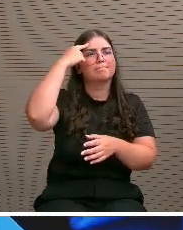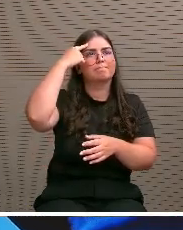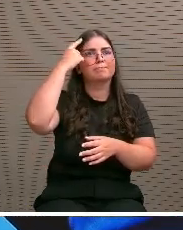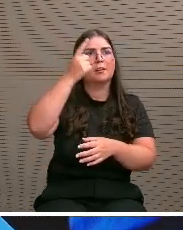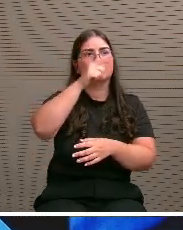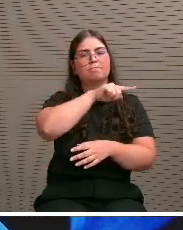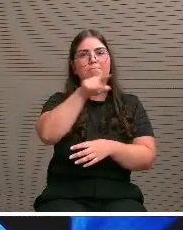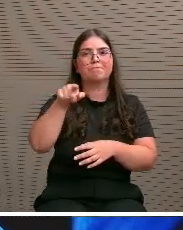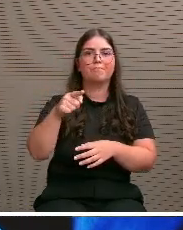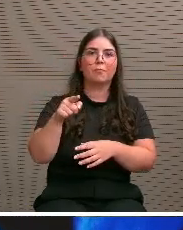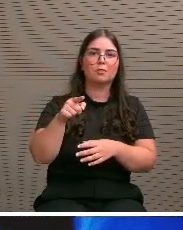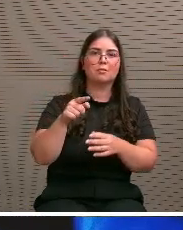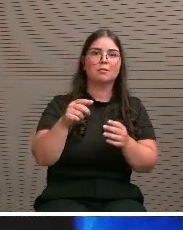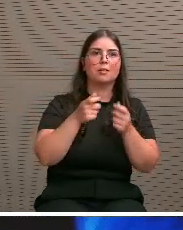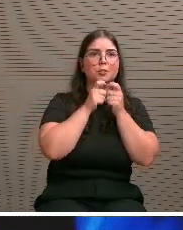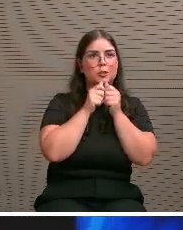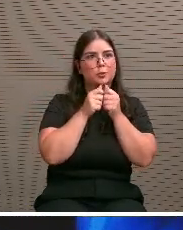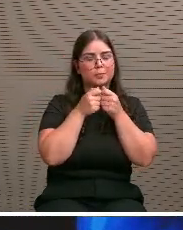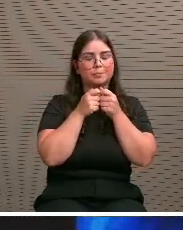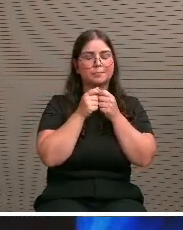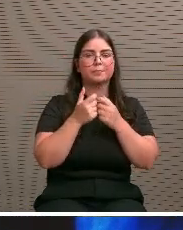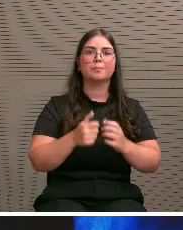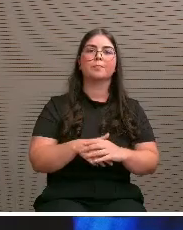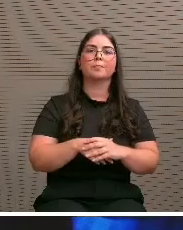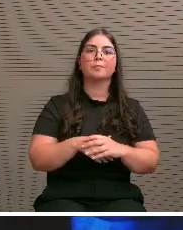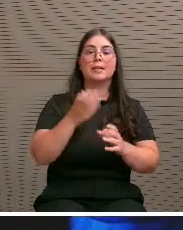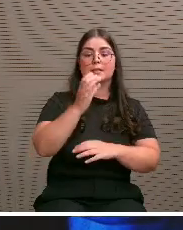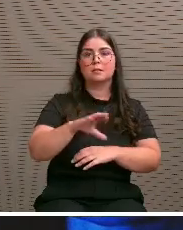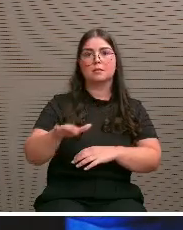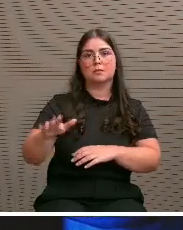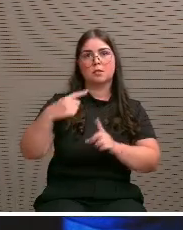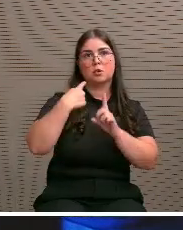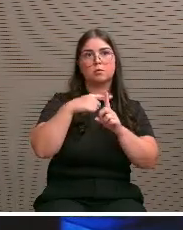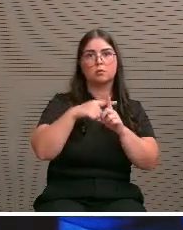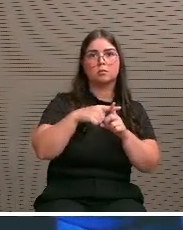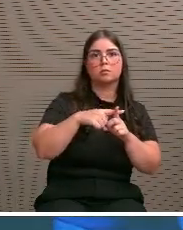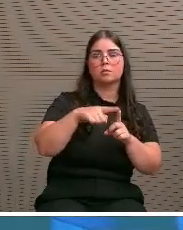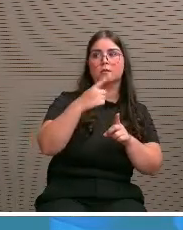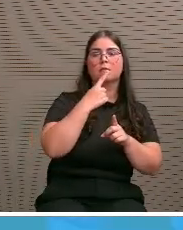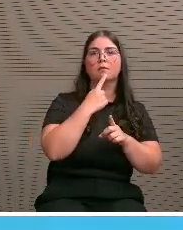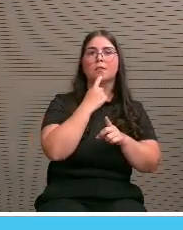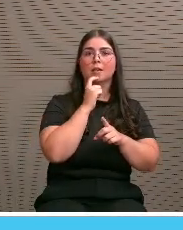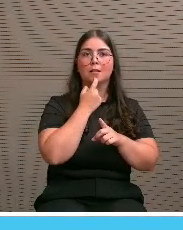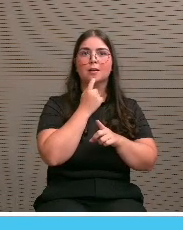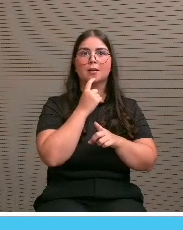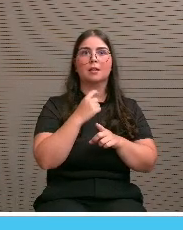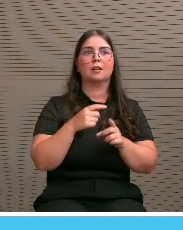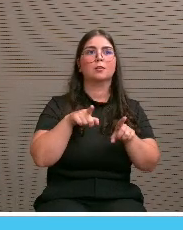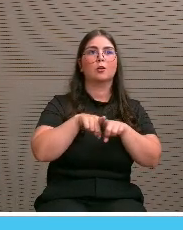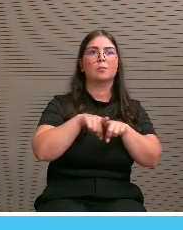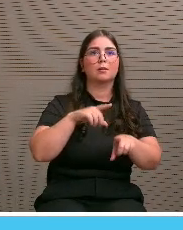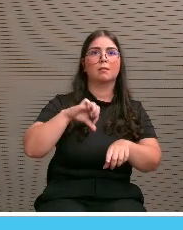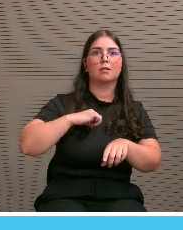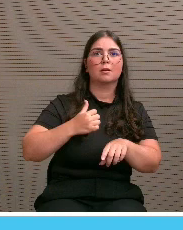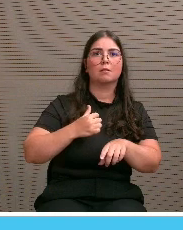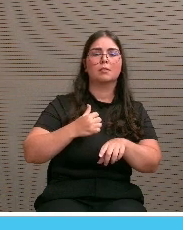We have some positive signs coming. Finland's Green Party and so on, a number of other places are all supporting this.